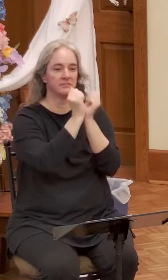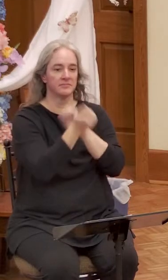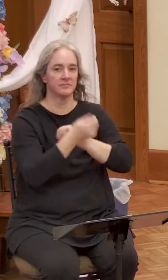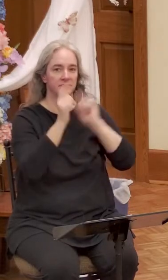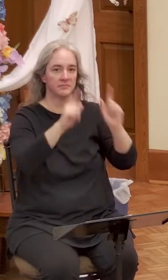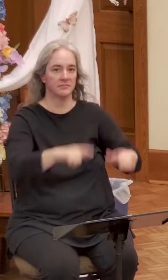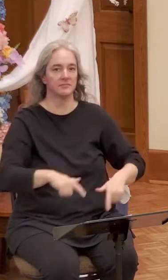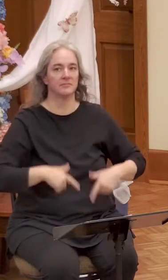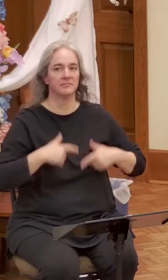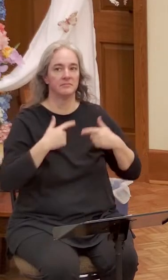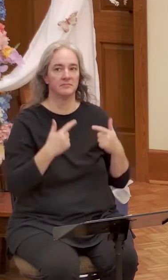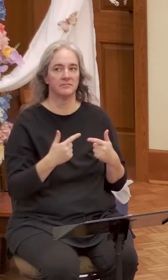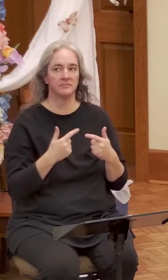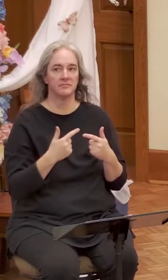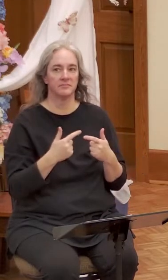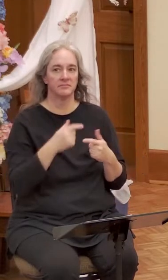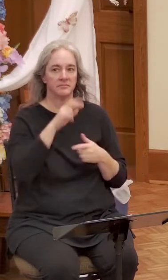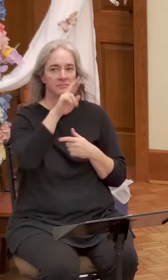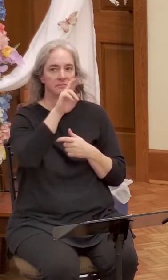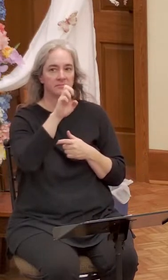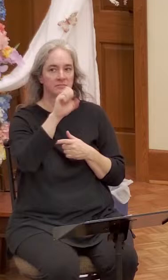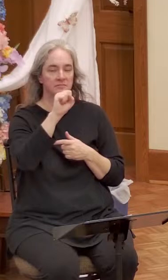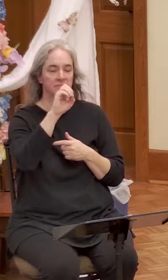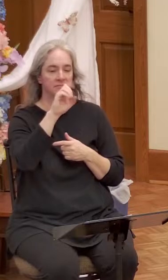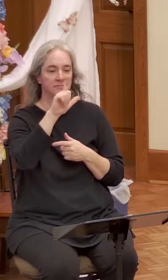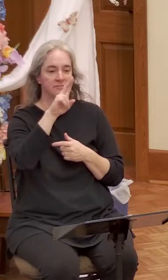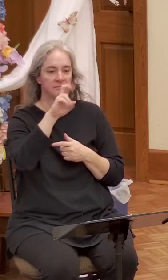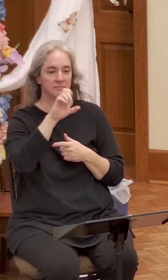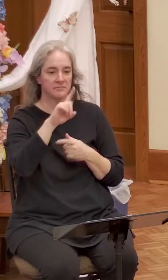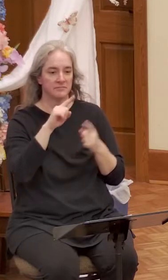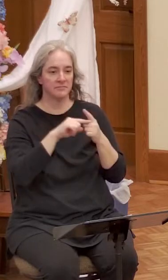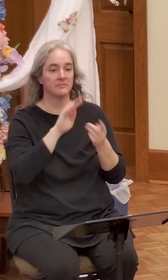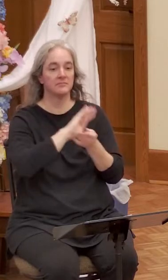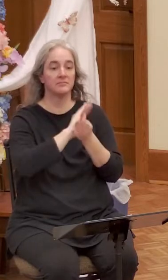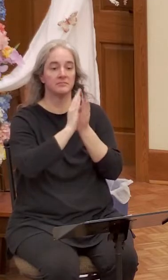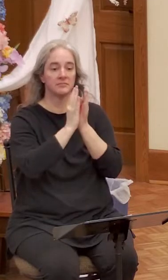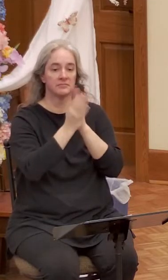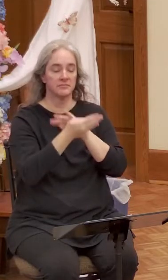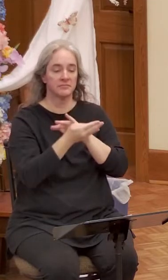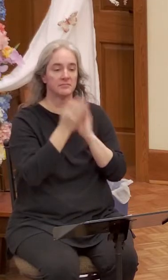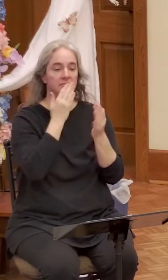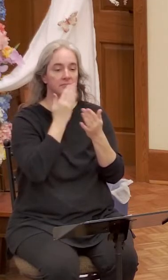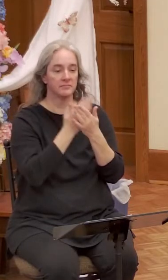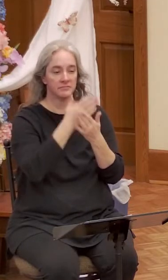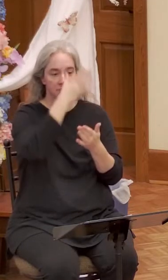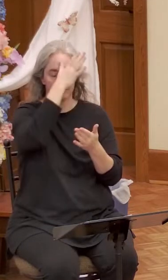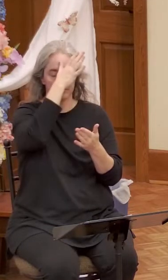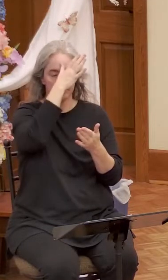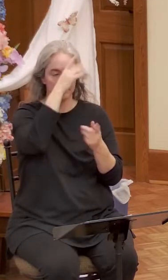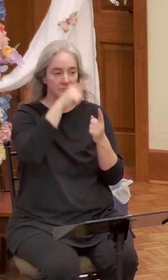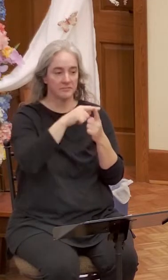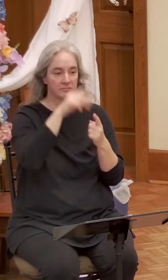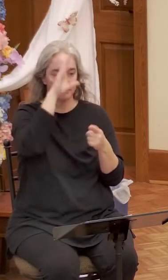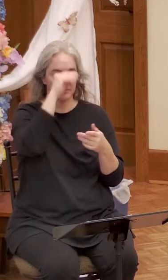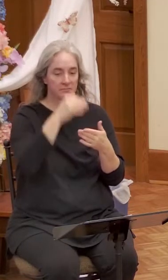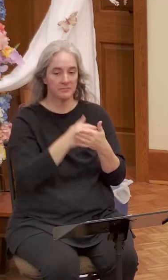life. He resolved to become a good father figure to this daughter. Things